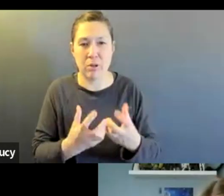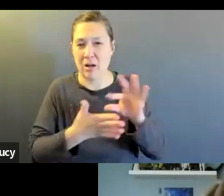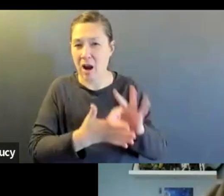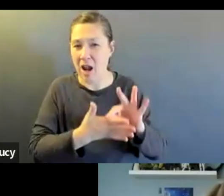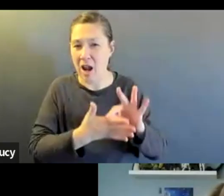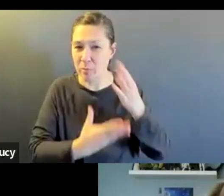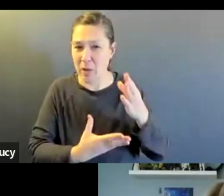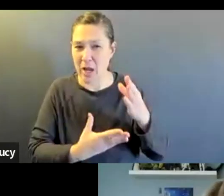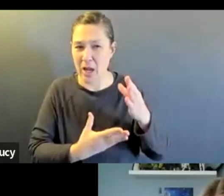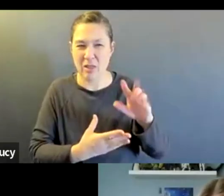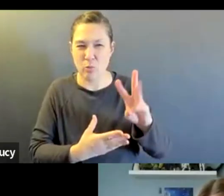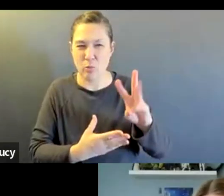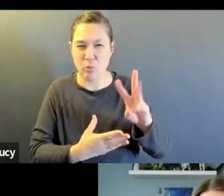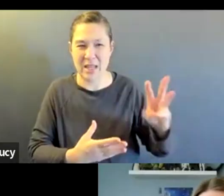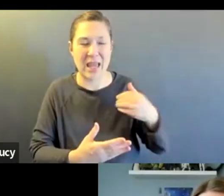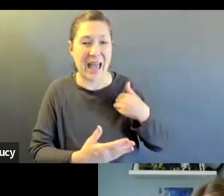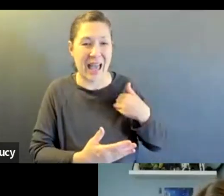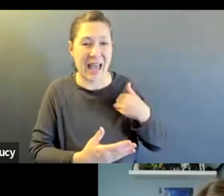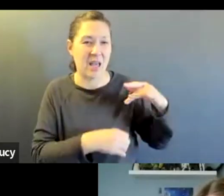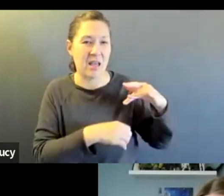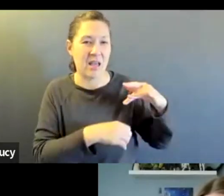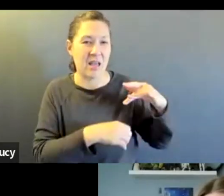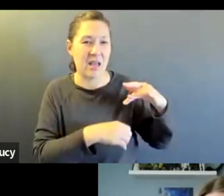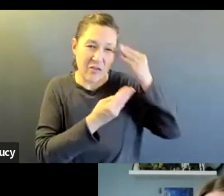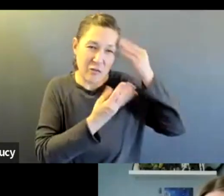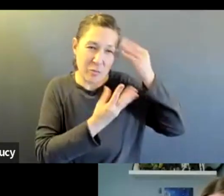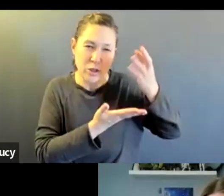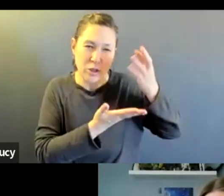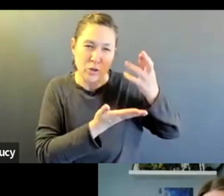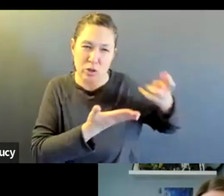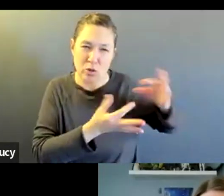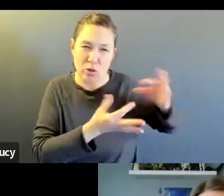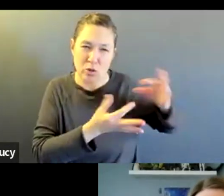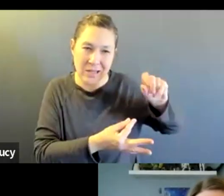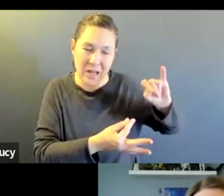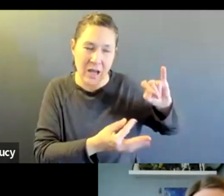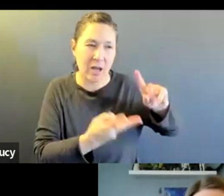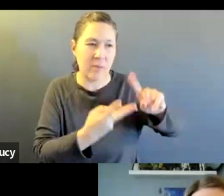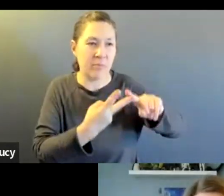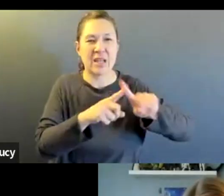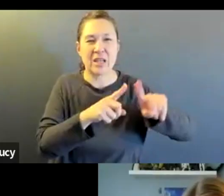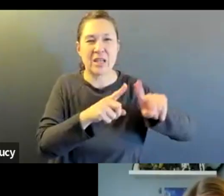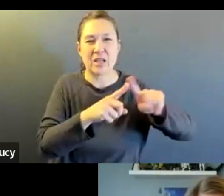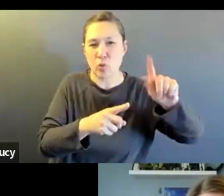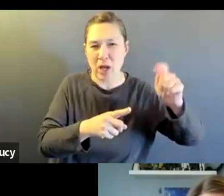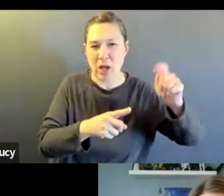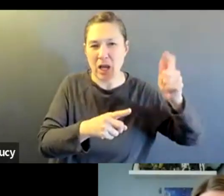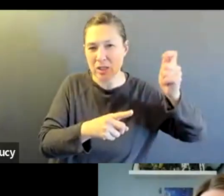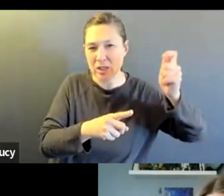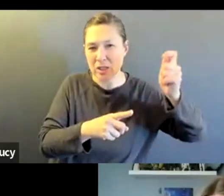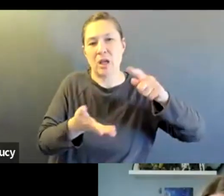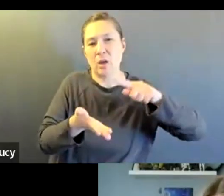housed DEI resources. It's also canceled a number of grants, mostly related to research